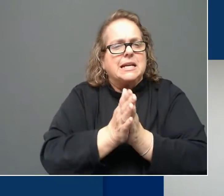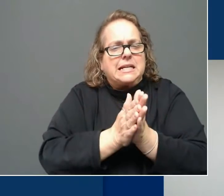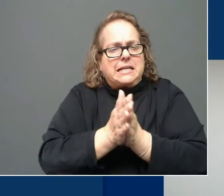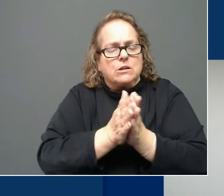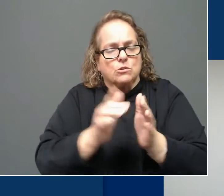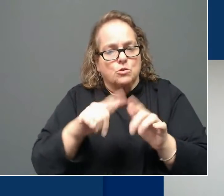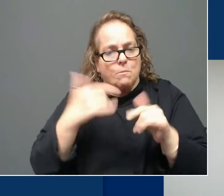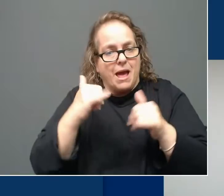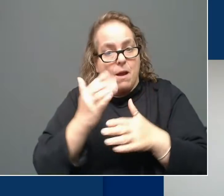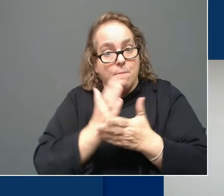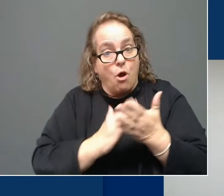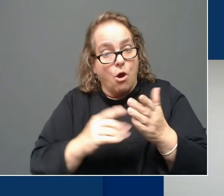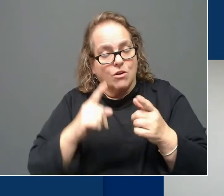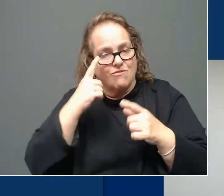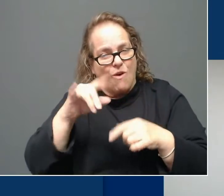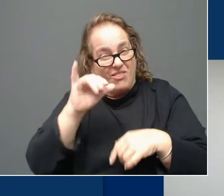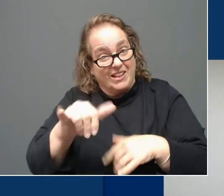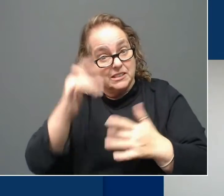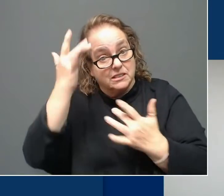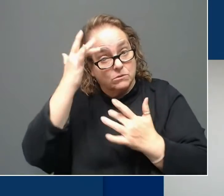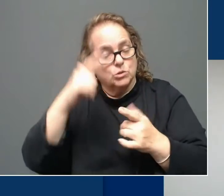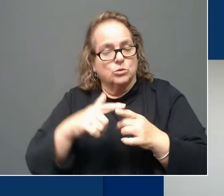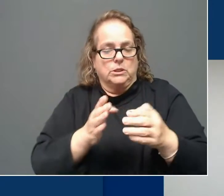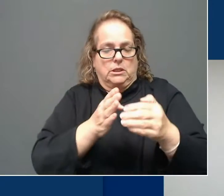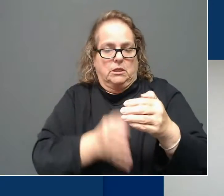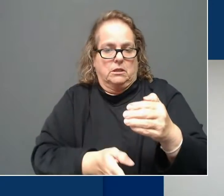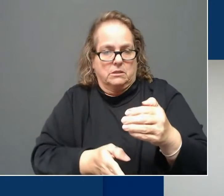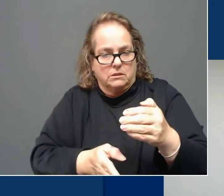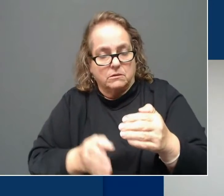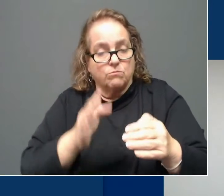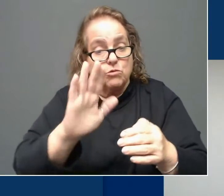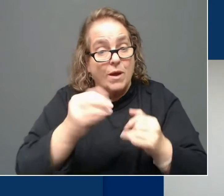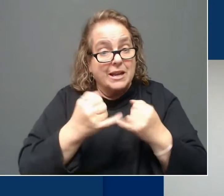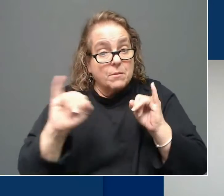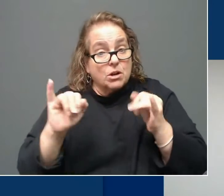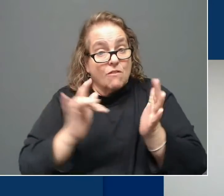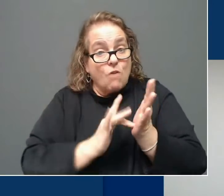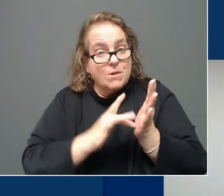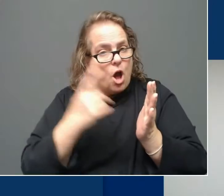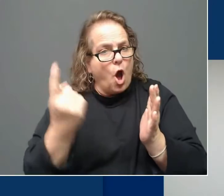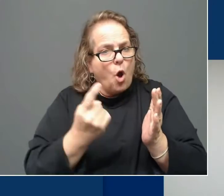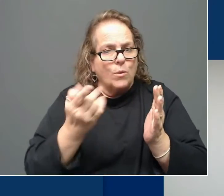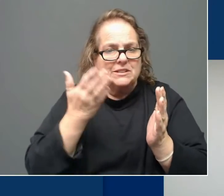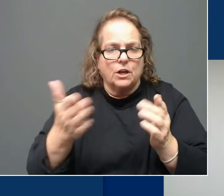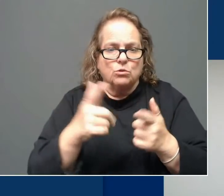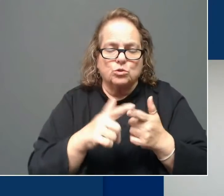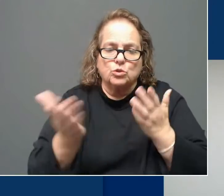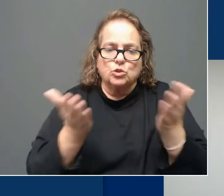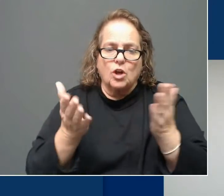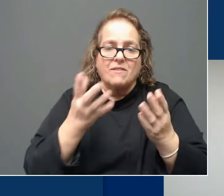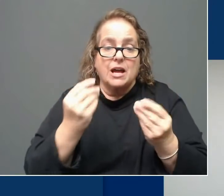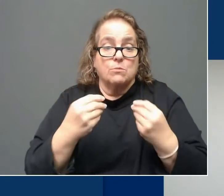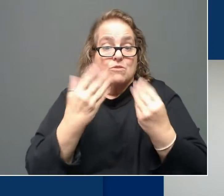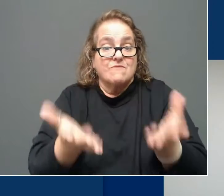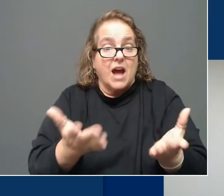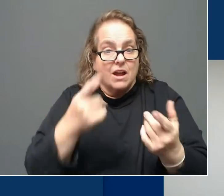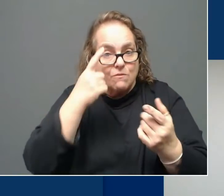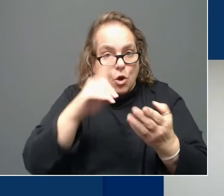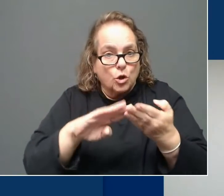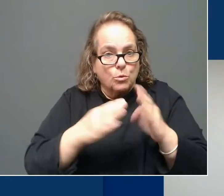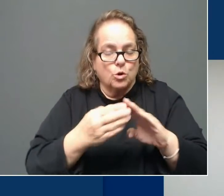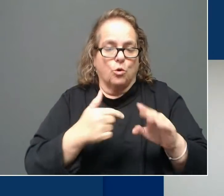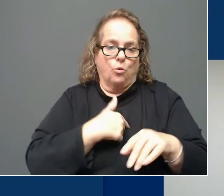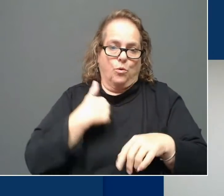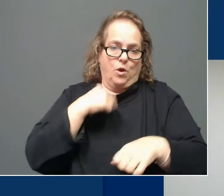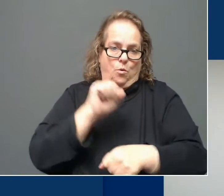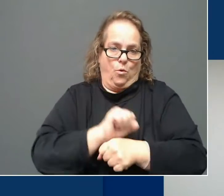end. Your independent pharmacies are always there to serve and provide for the communities we work in, the communities we live in, the